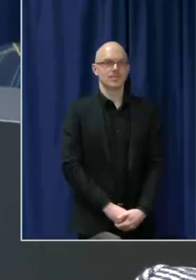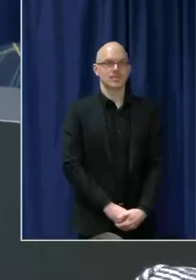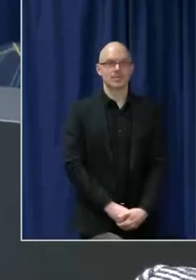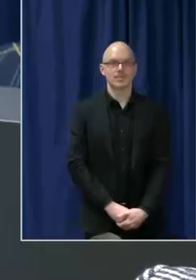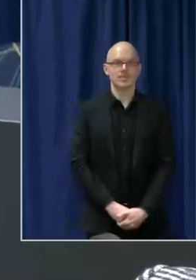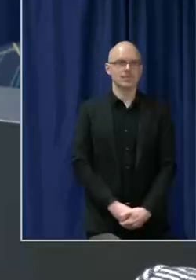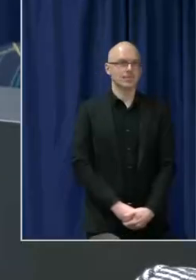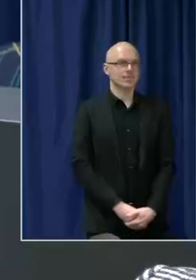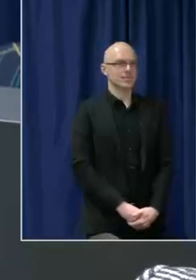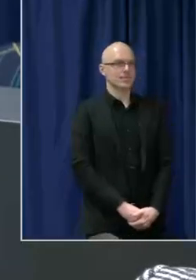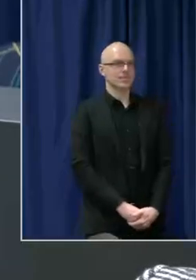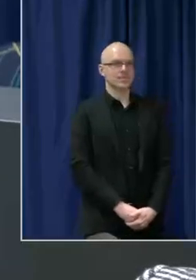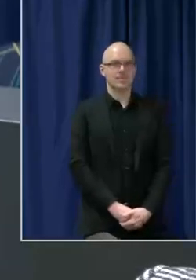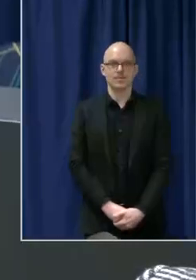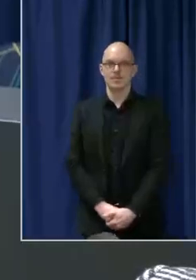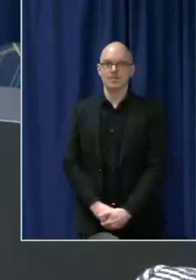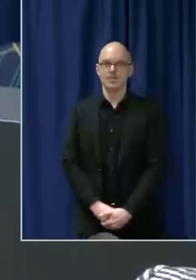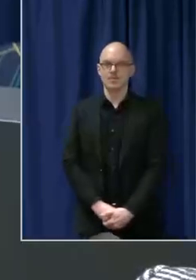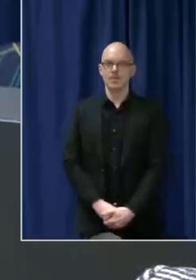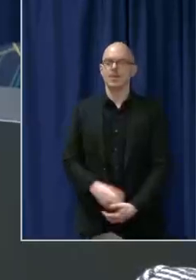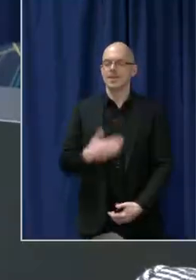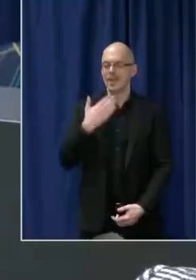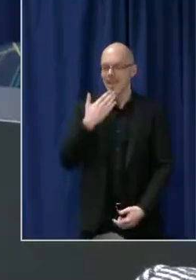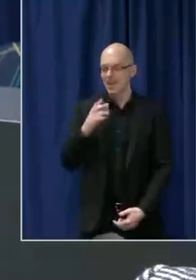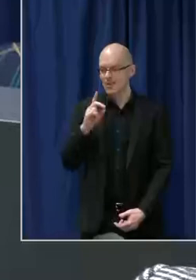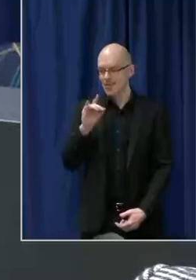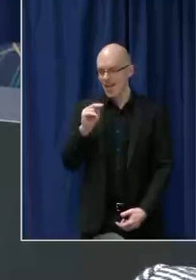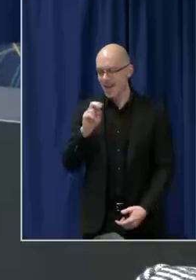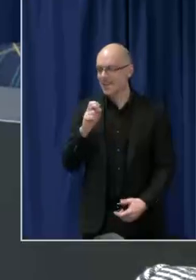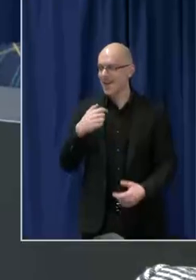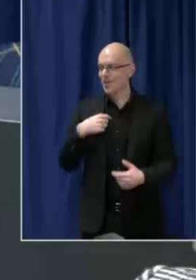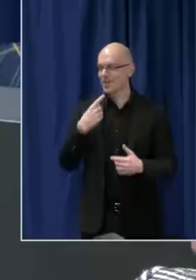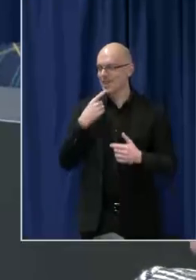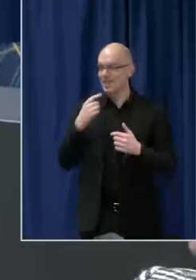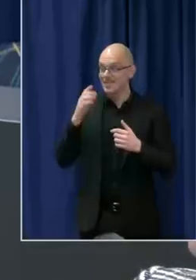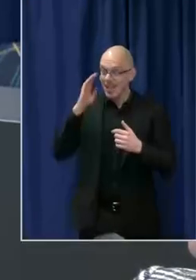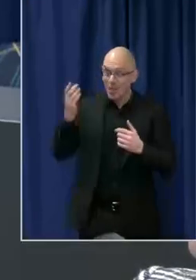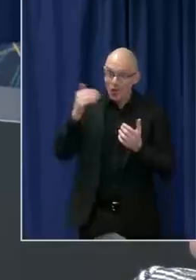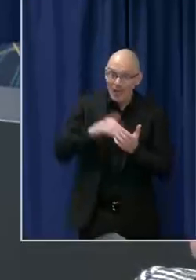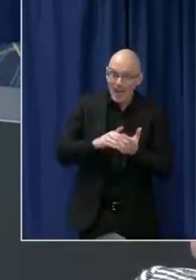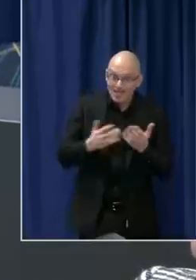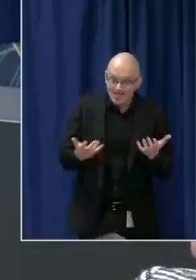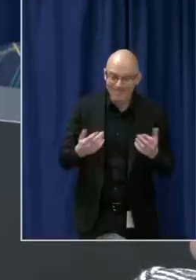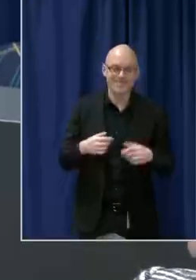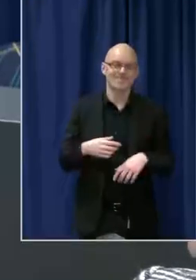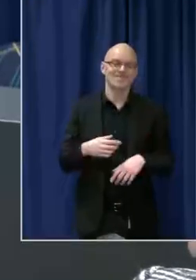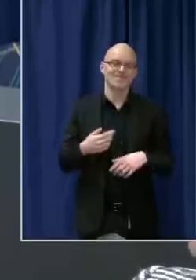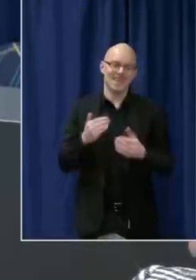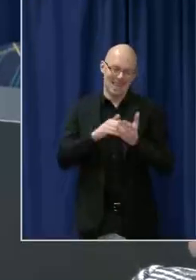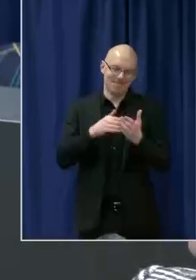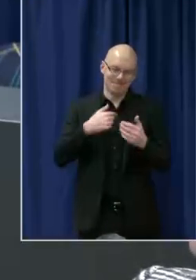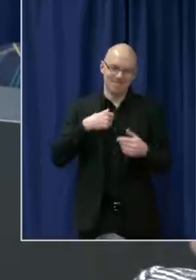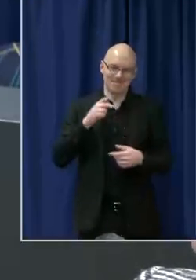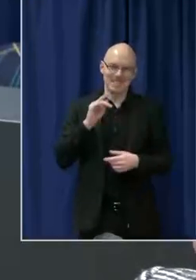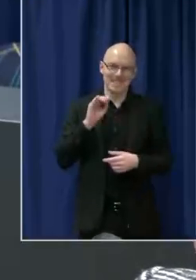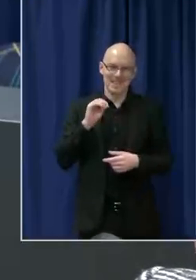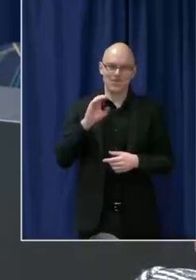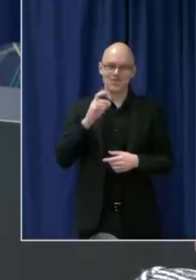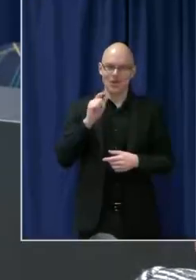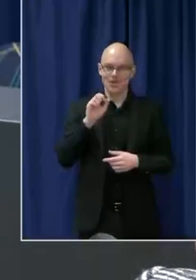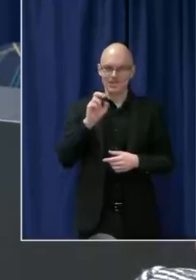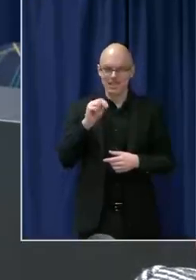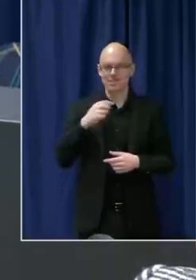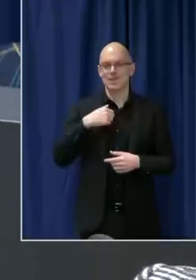I just want to reiterate that hello again, and that I'm Kim Charlson, co-chair of the